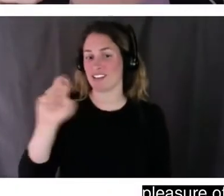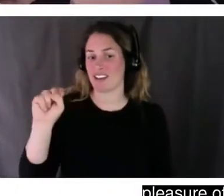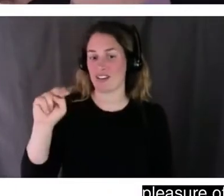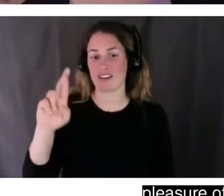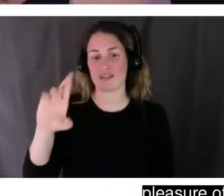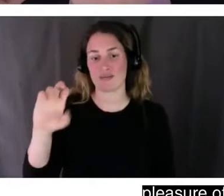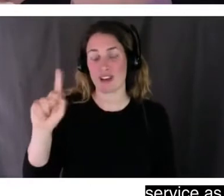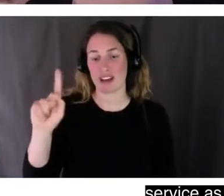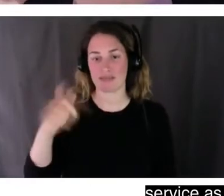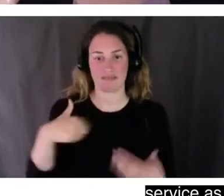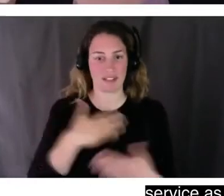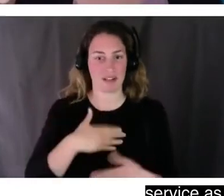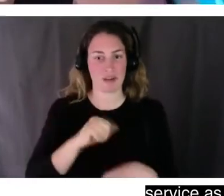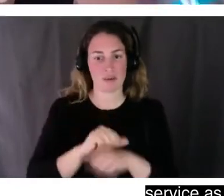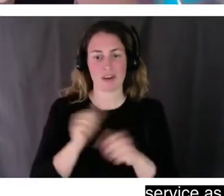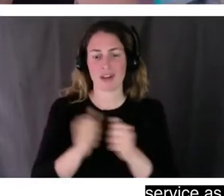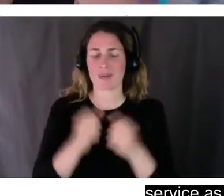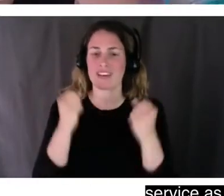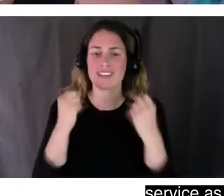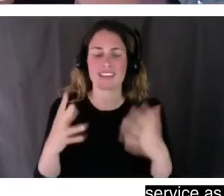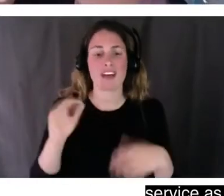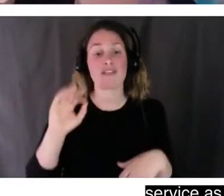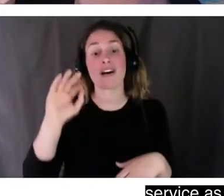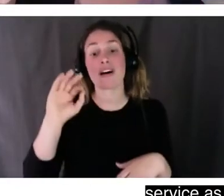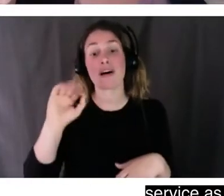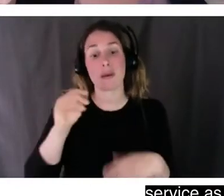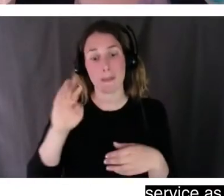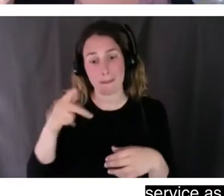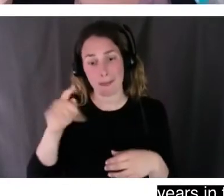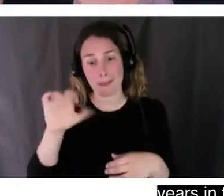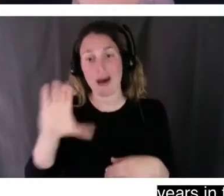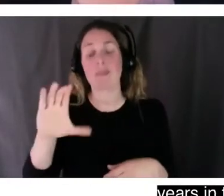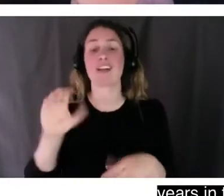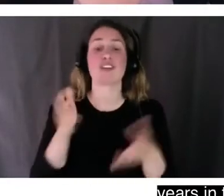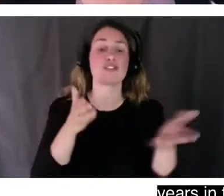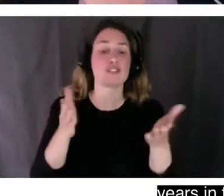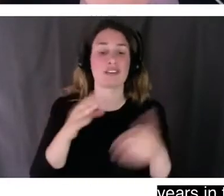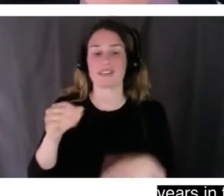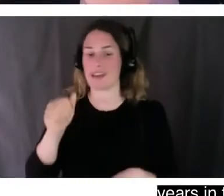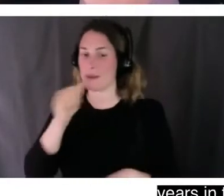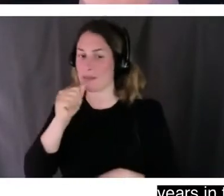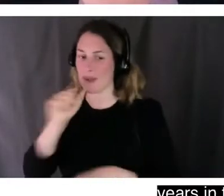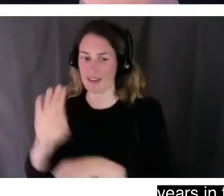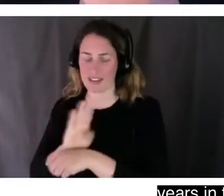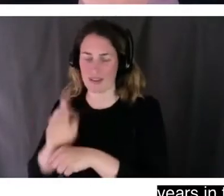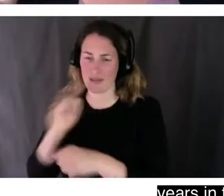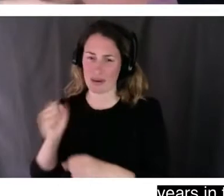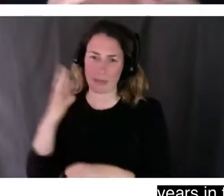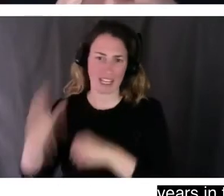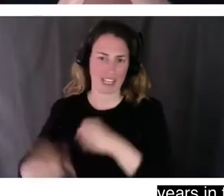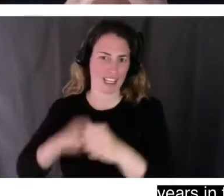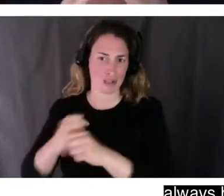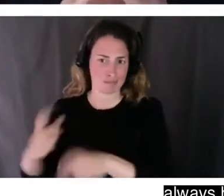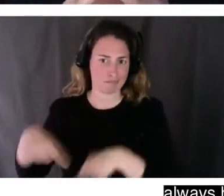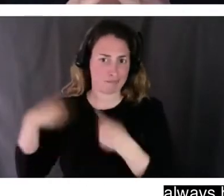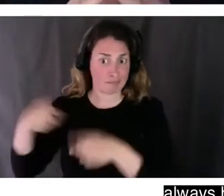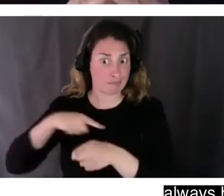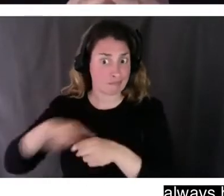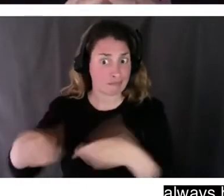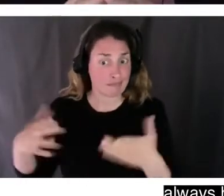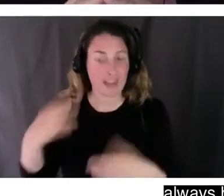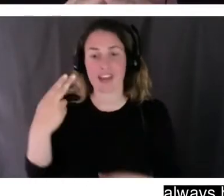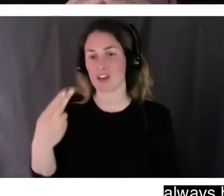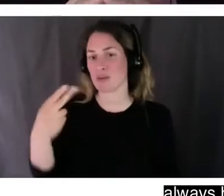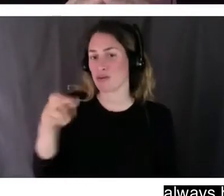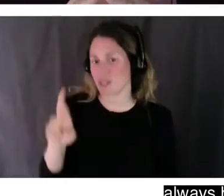with the federal public service as well as private sector for many years in the human resource field. I've always had